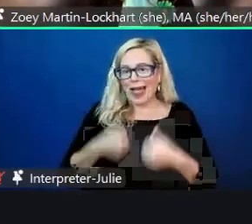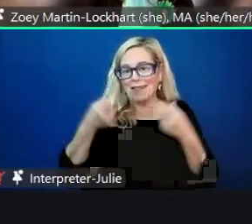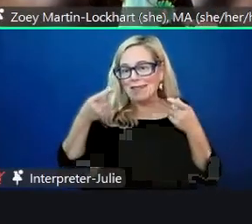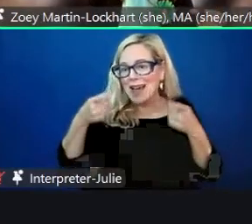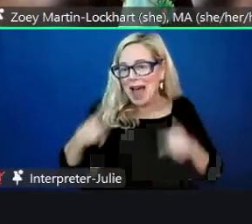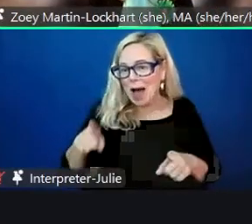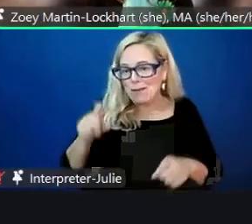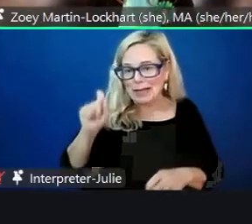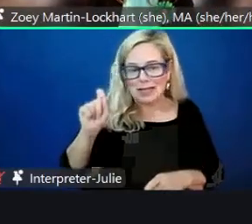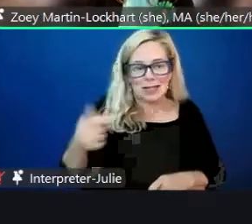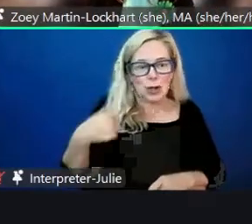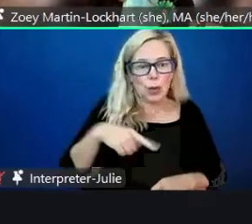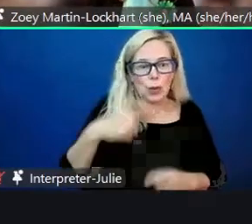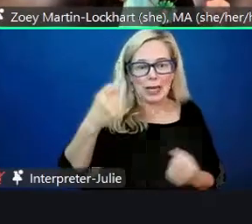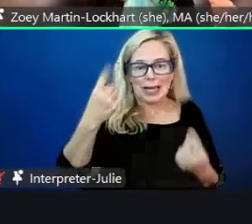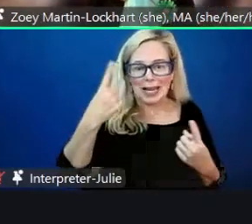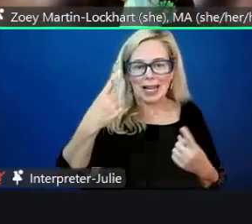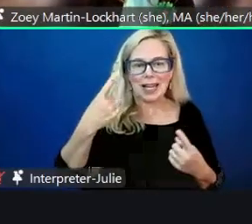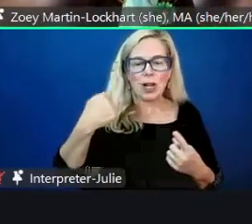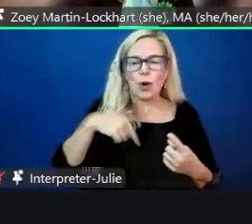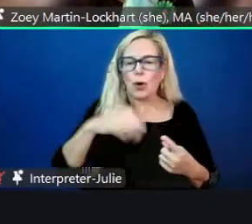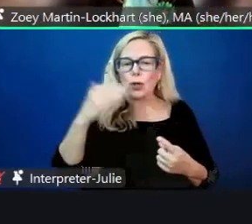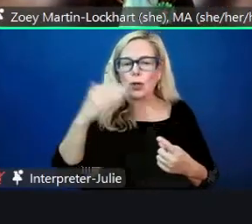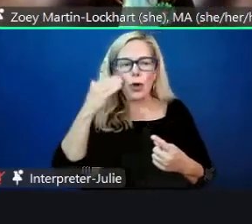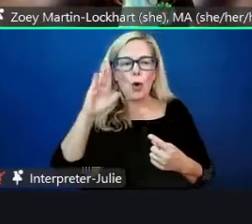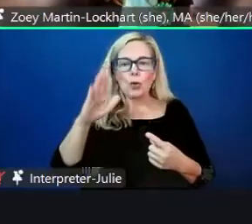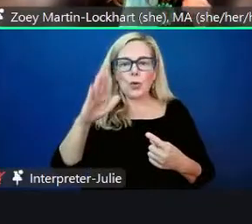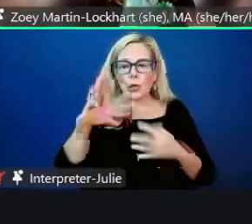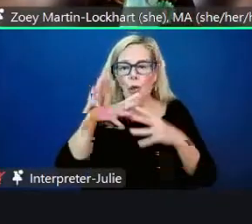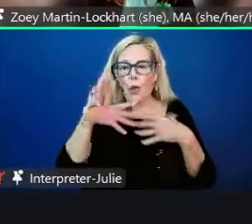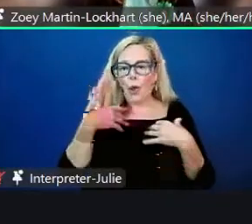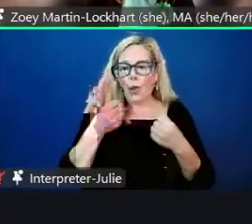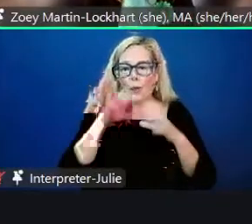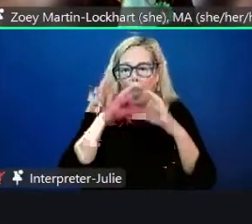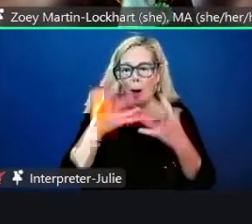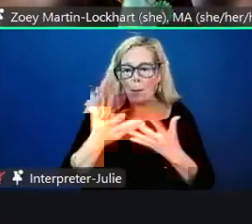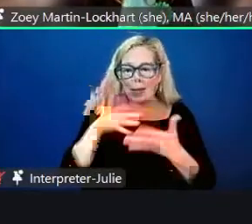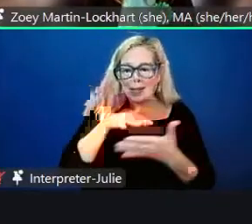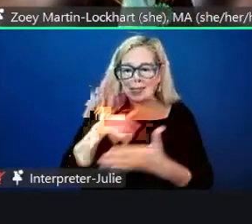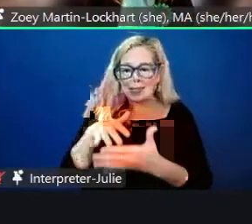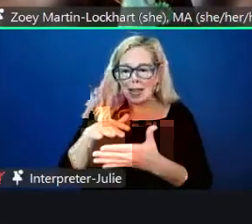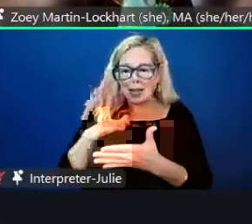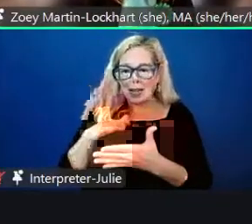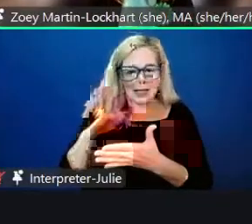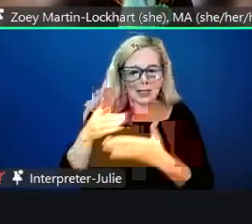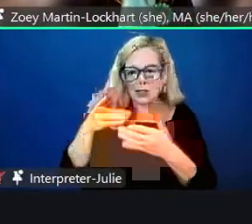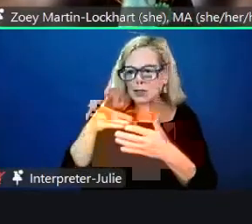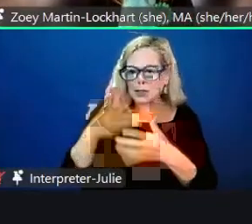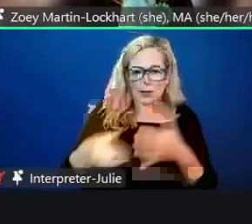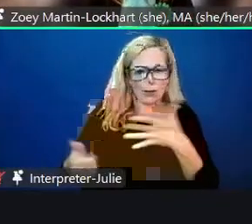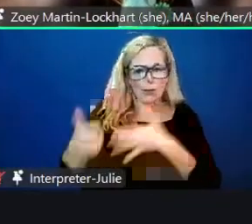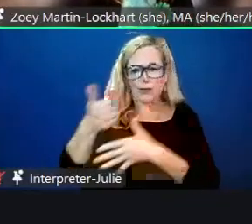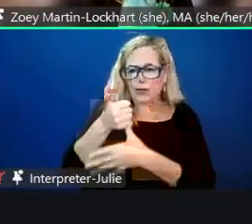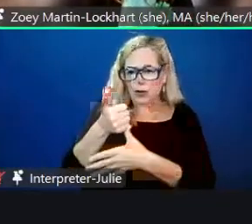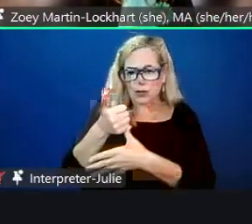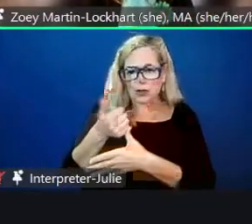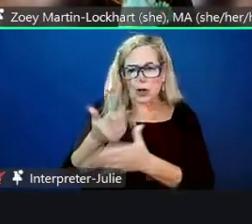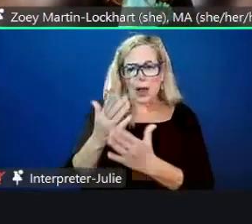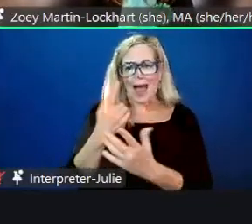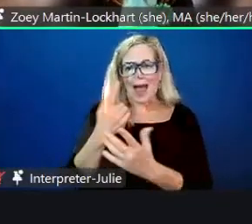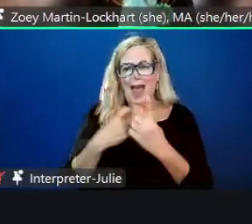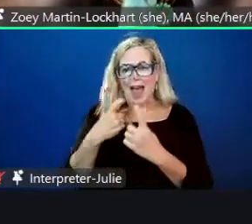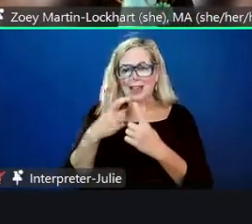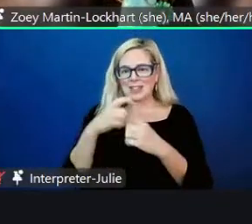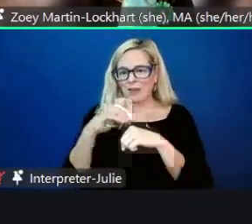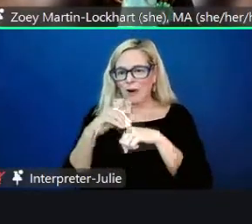know, your well-being and studies come first, so please ask for support or advice whenever you need it. We all get